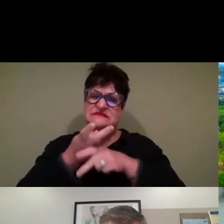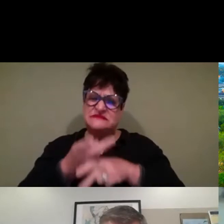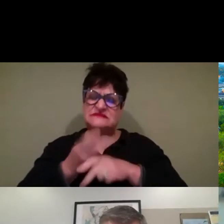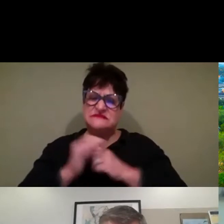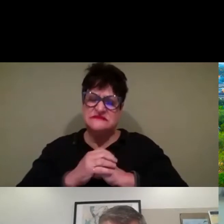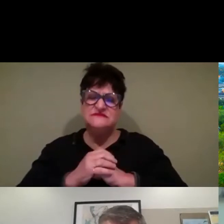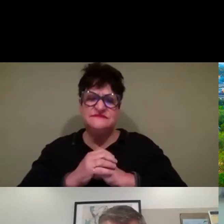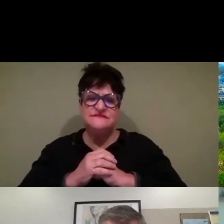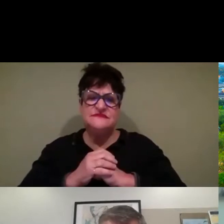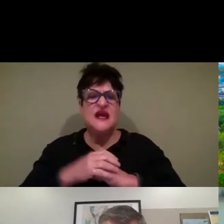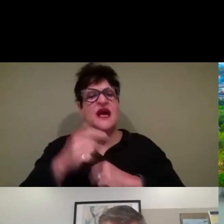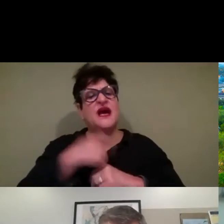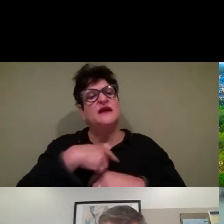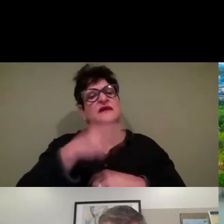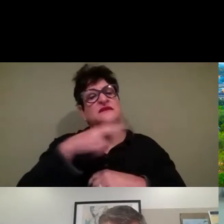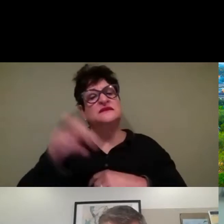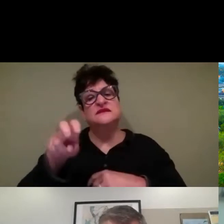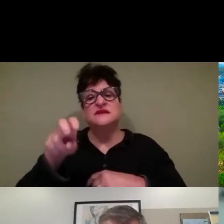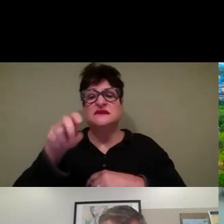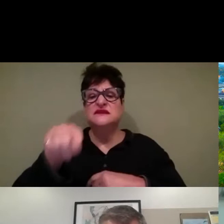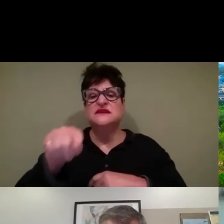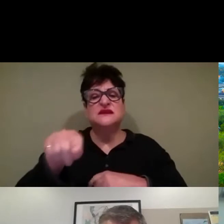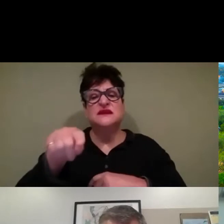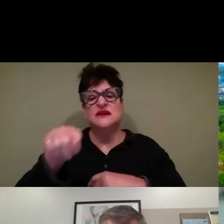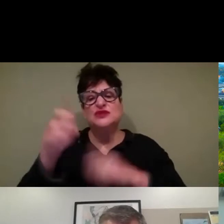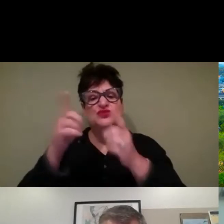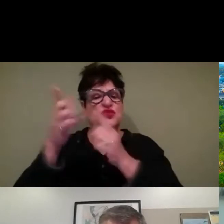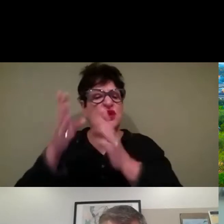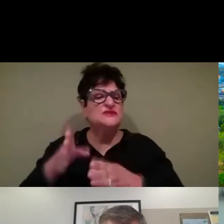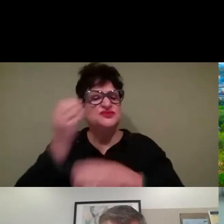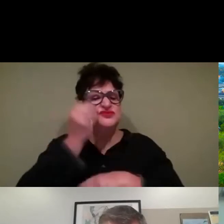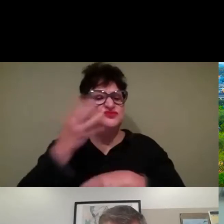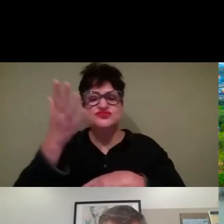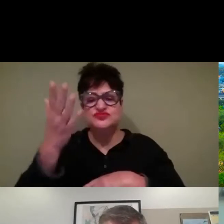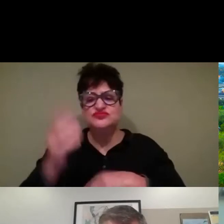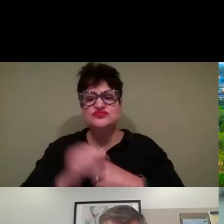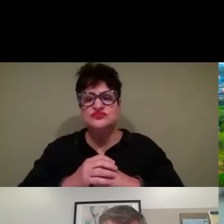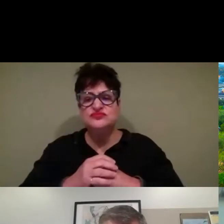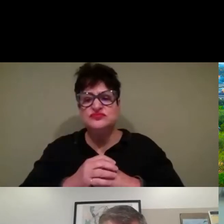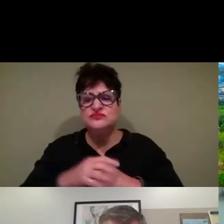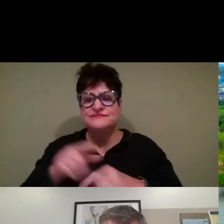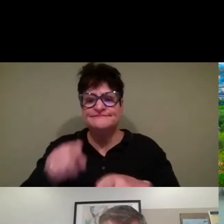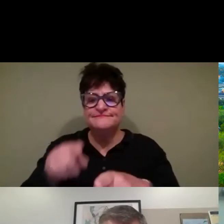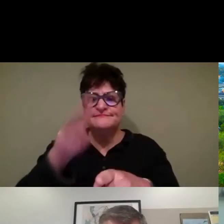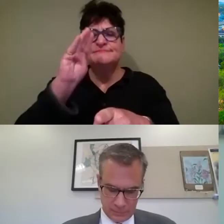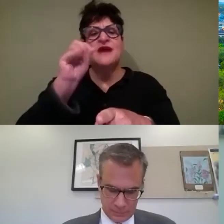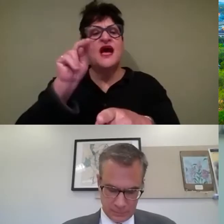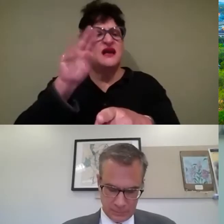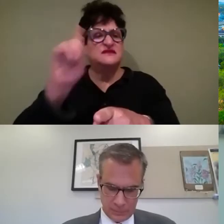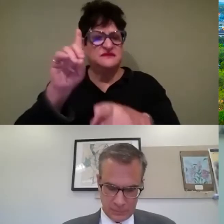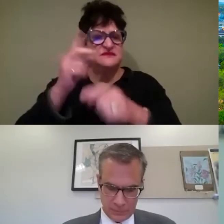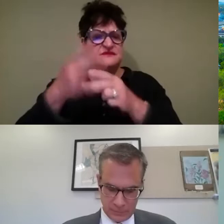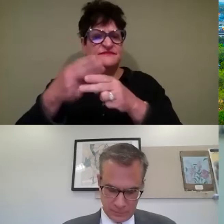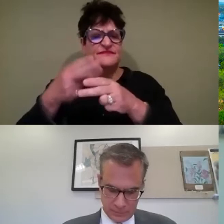I'm going to hand it over to Director Bond to give a couple updates as well. So good afternoon, and thank you